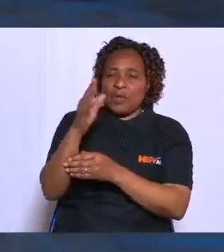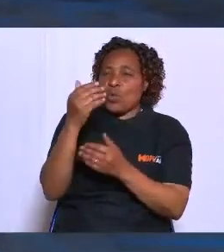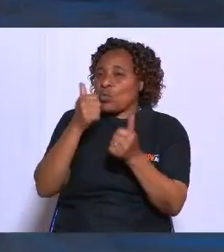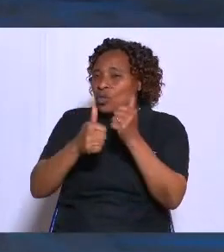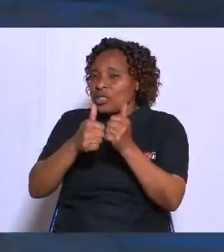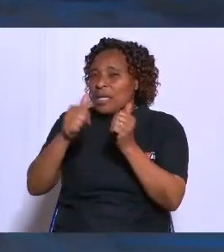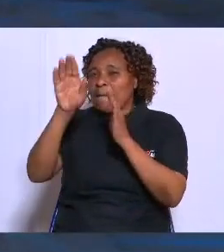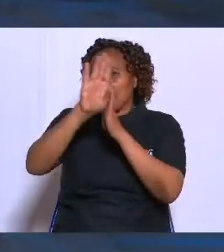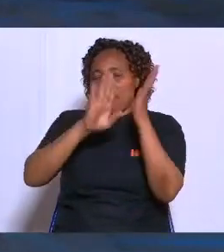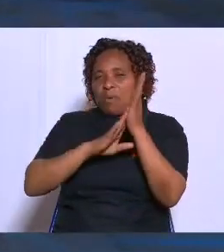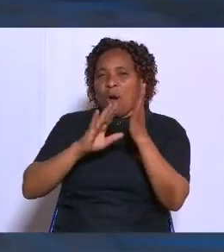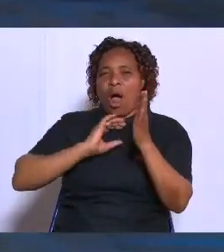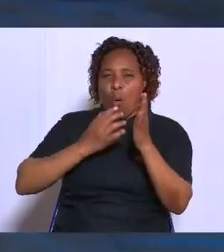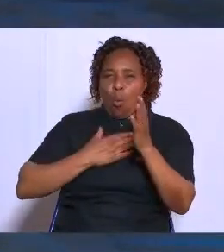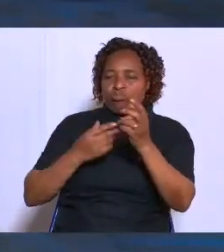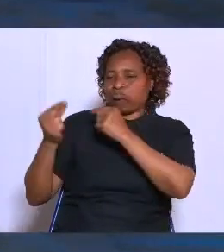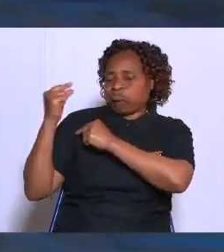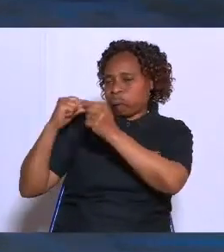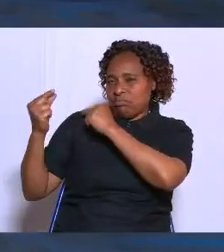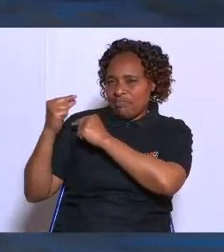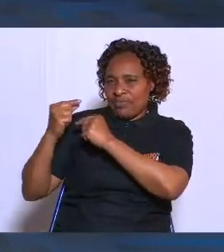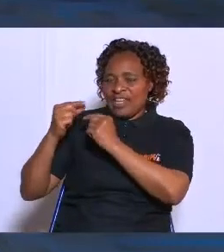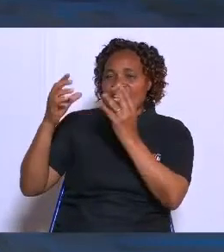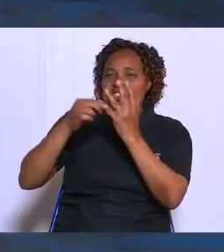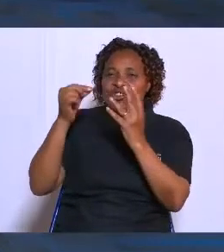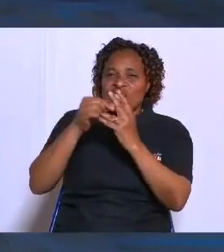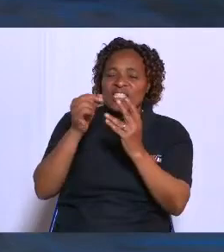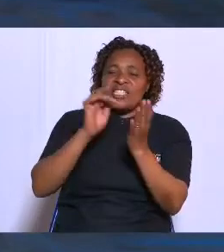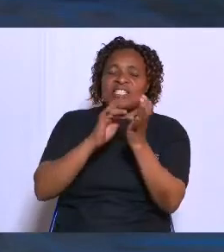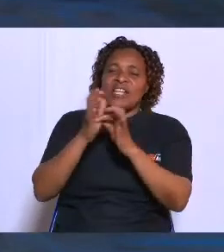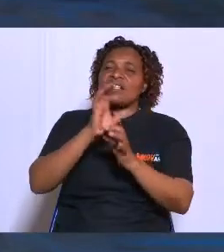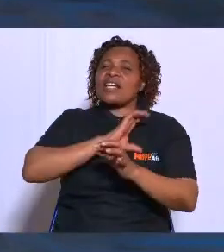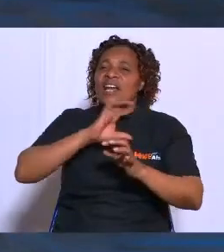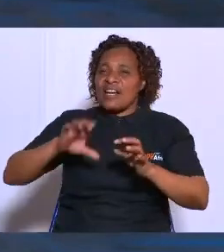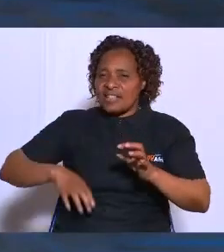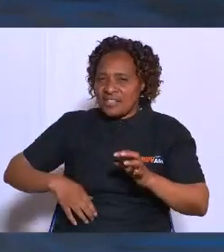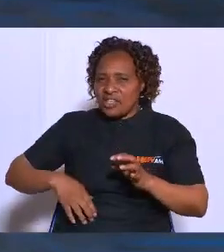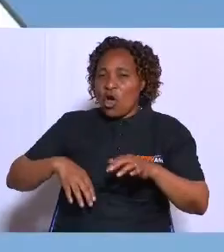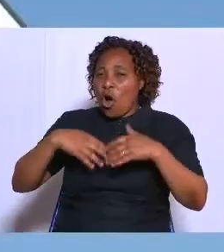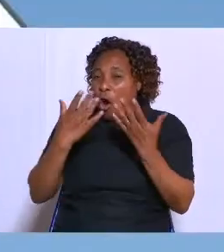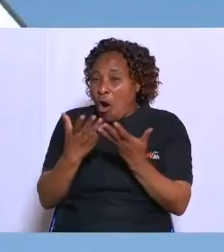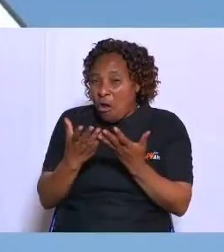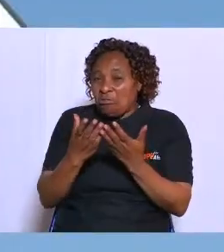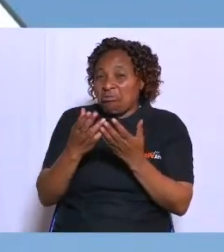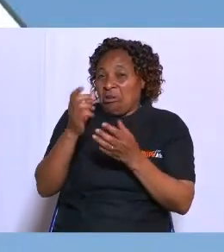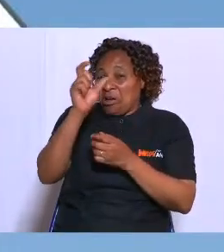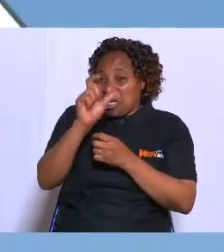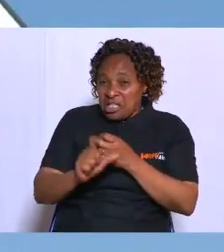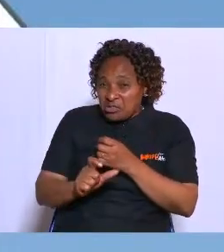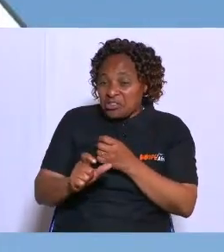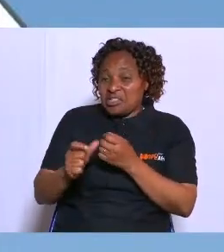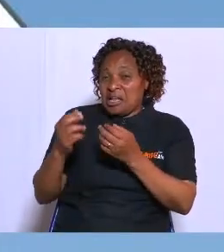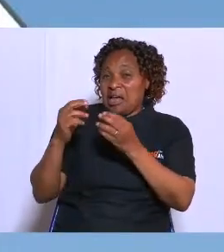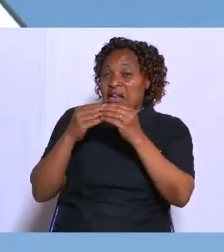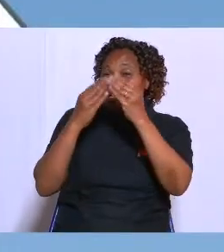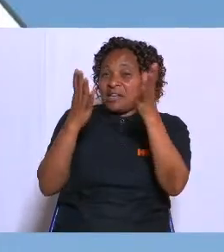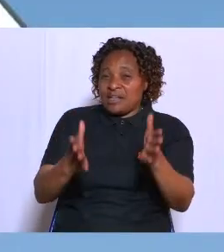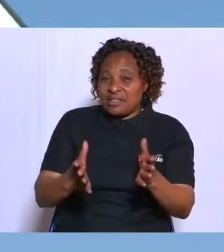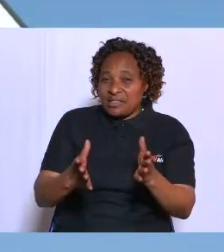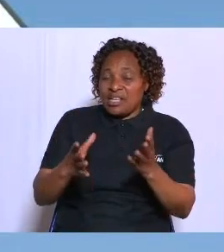or tradition here is our choice Jesus Christ or religious leaders here is our choice